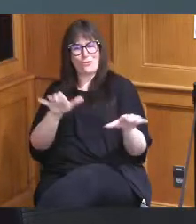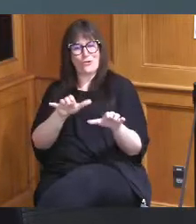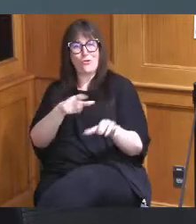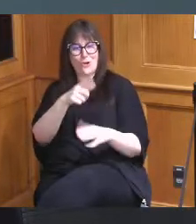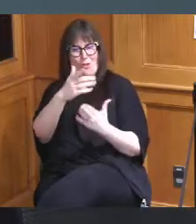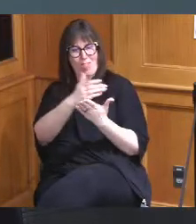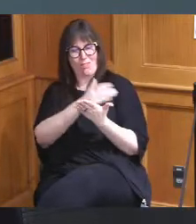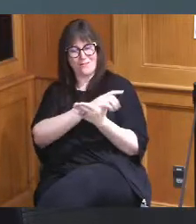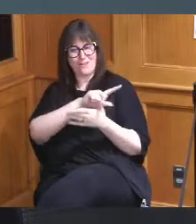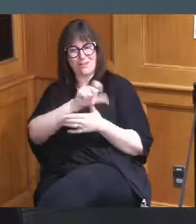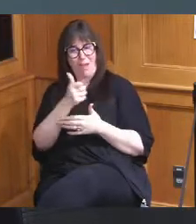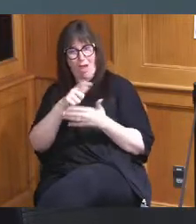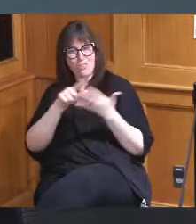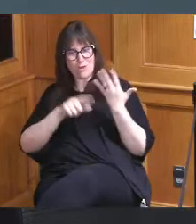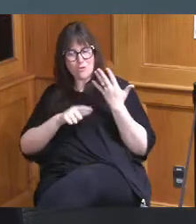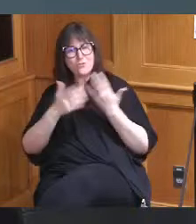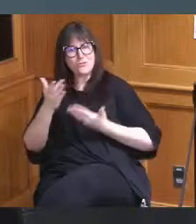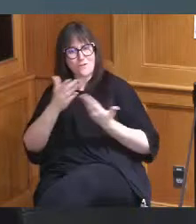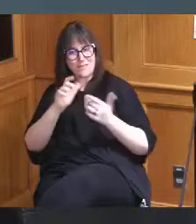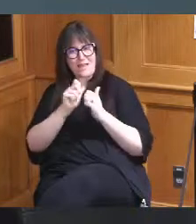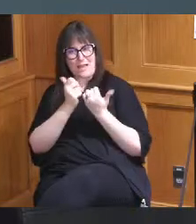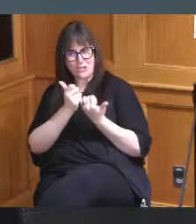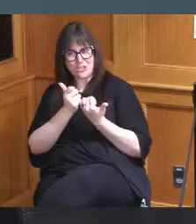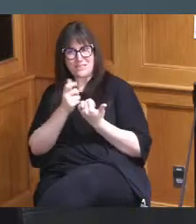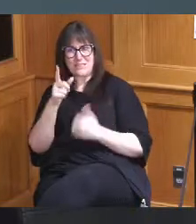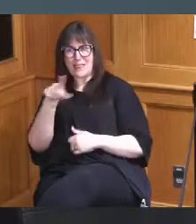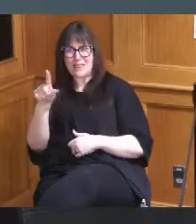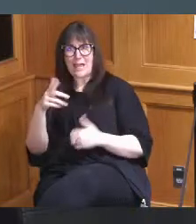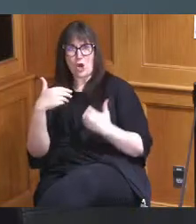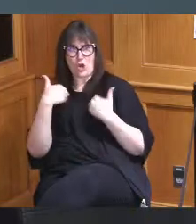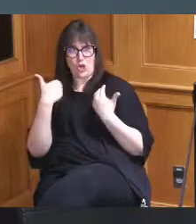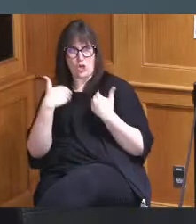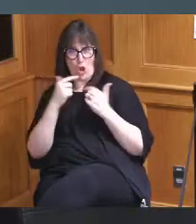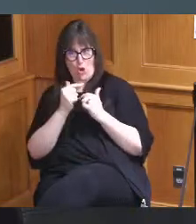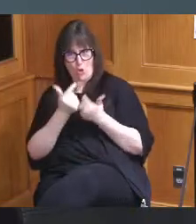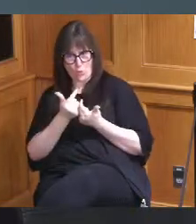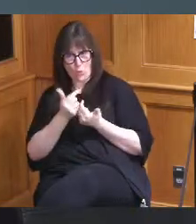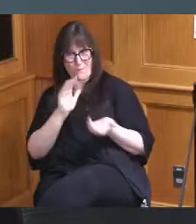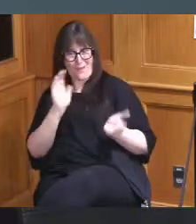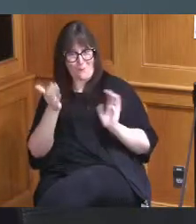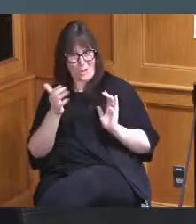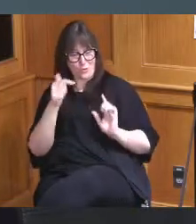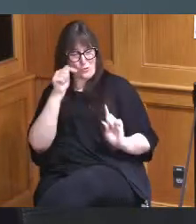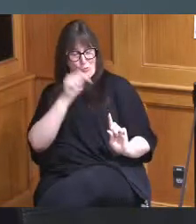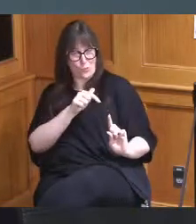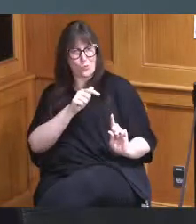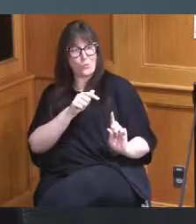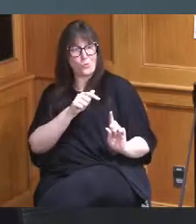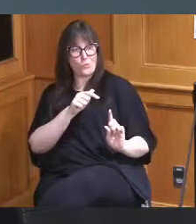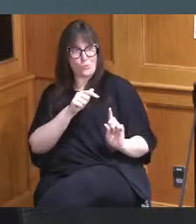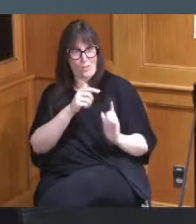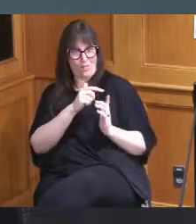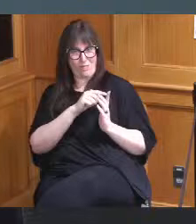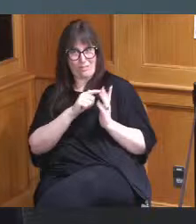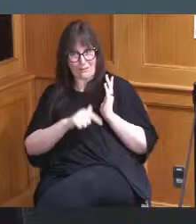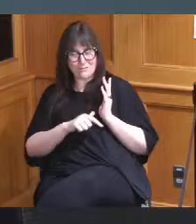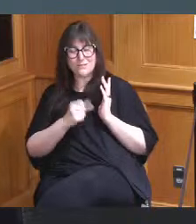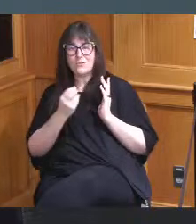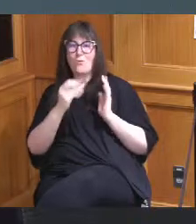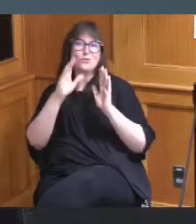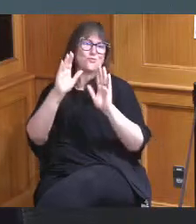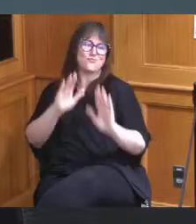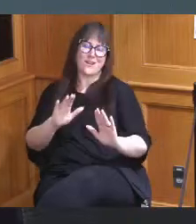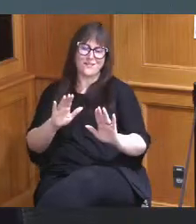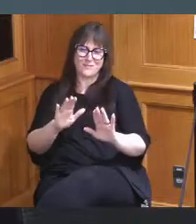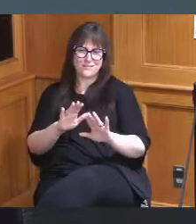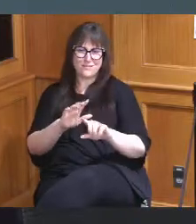listed the other social service agencies, they are a younger group than the other ones that are listed, which is great.